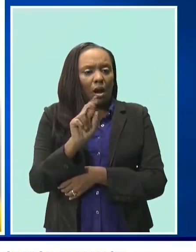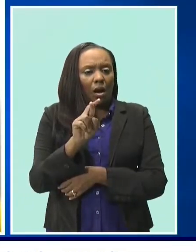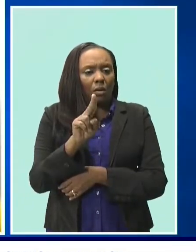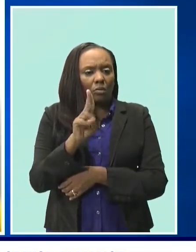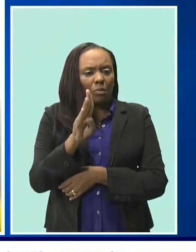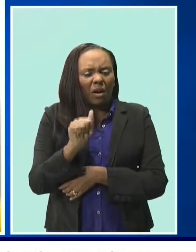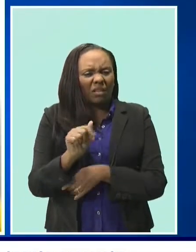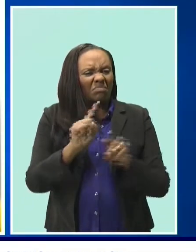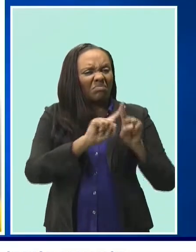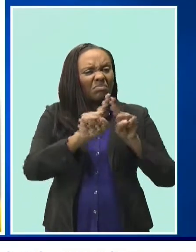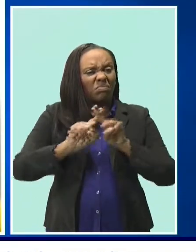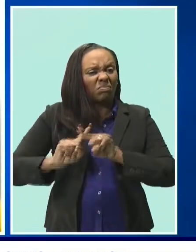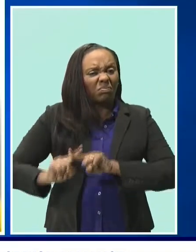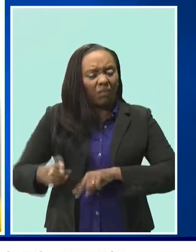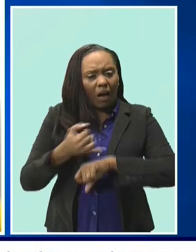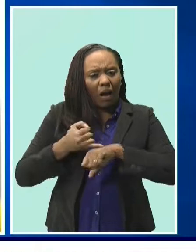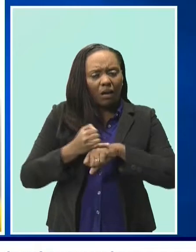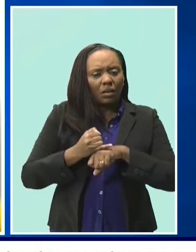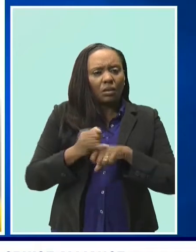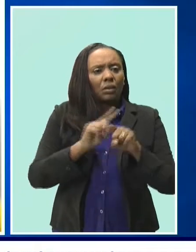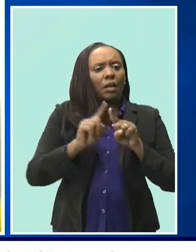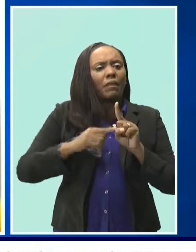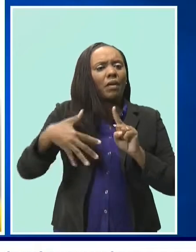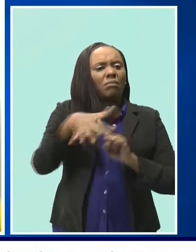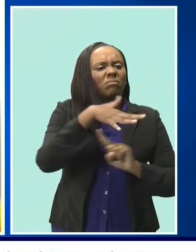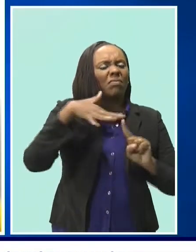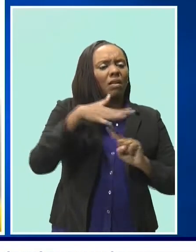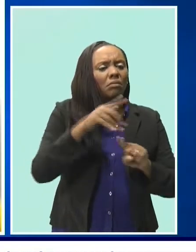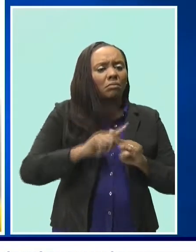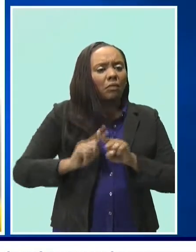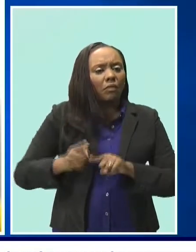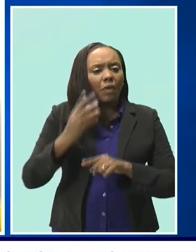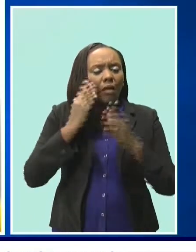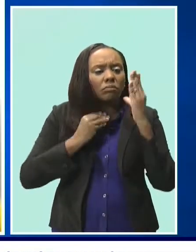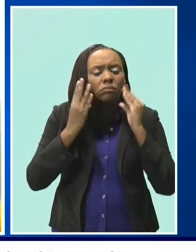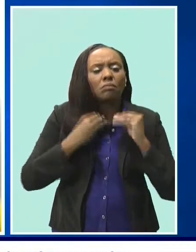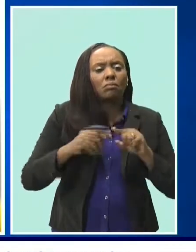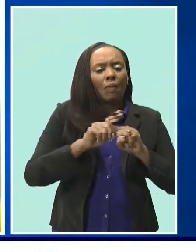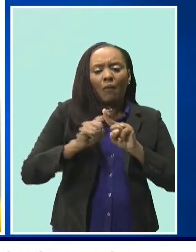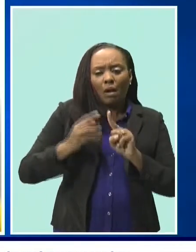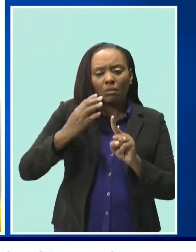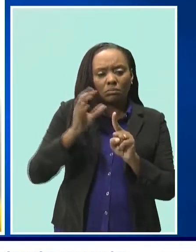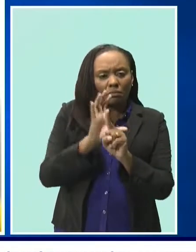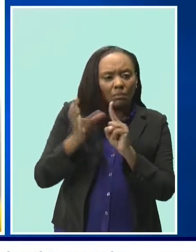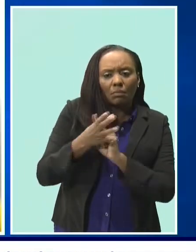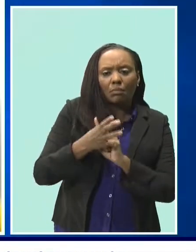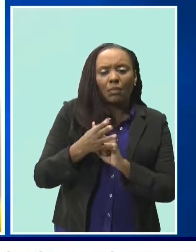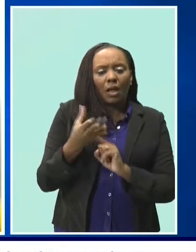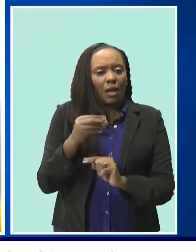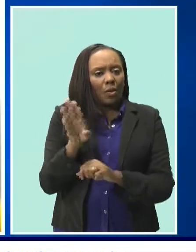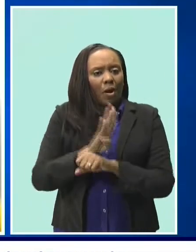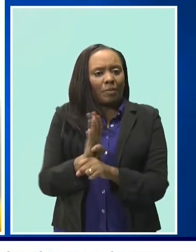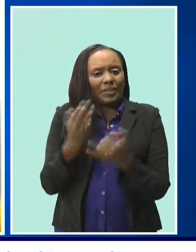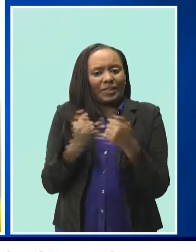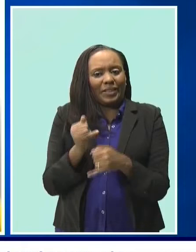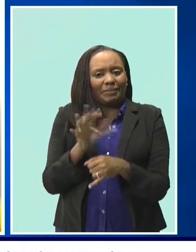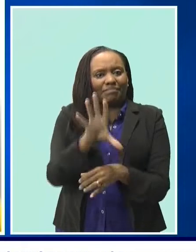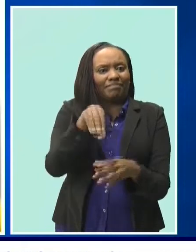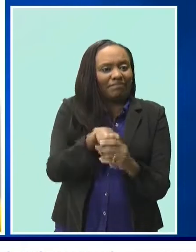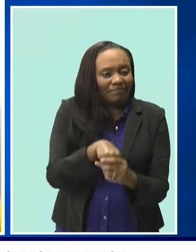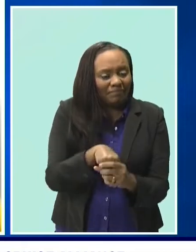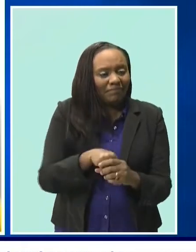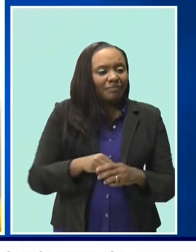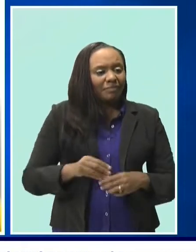get many cultural experiences, many environmental experiences, and having Barbados at the centerpiece of that.